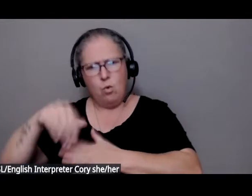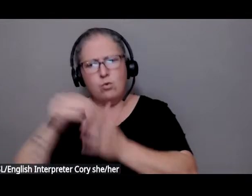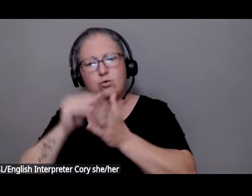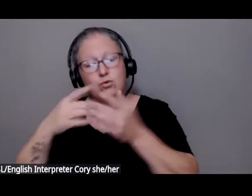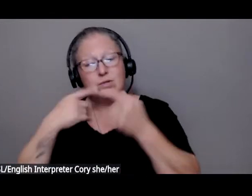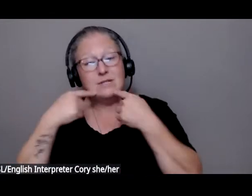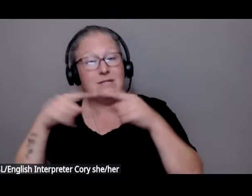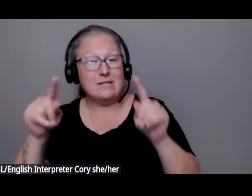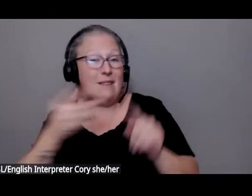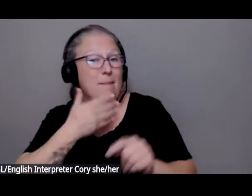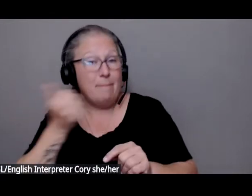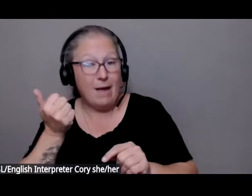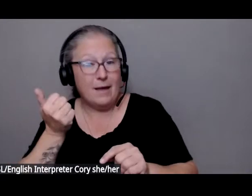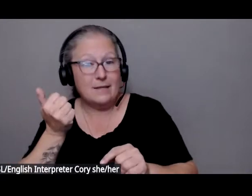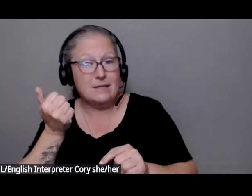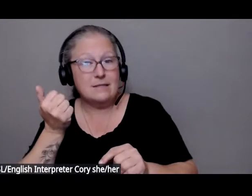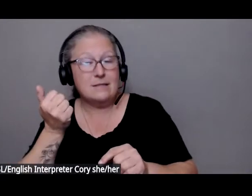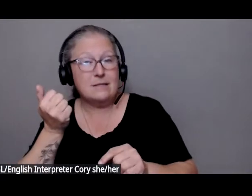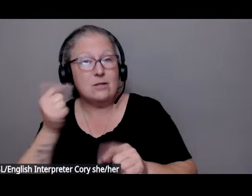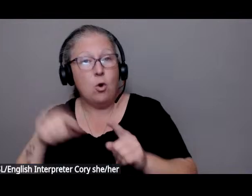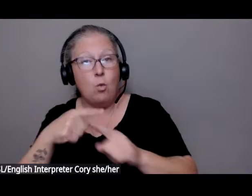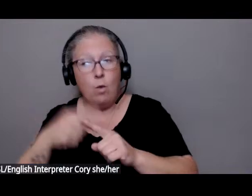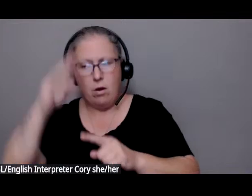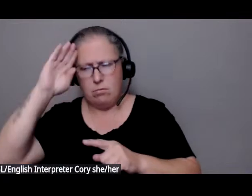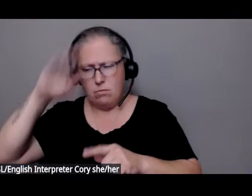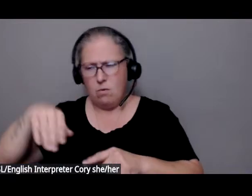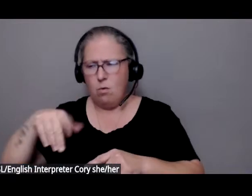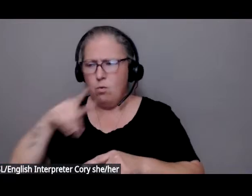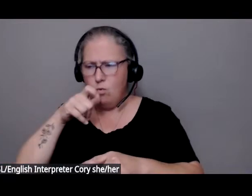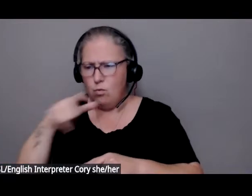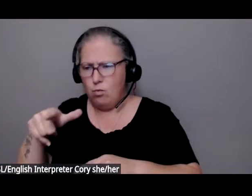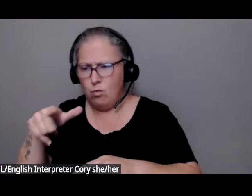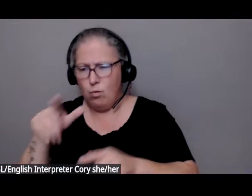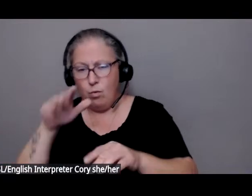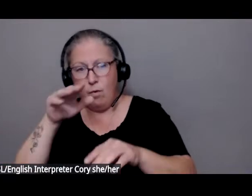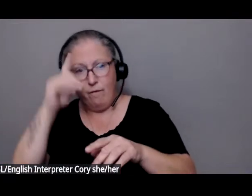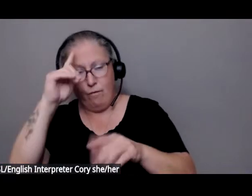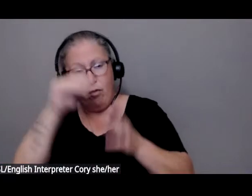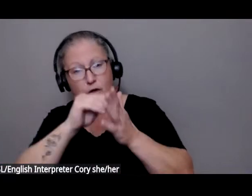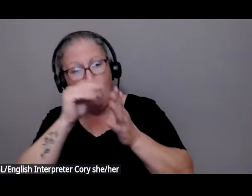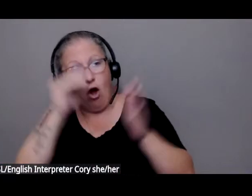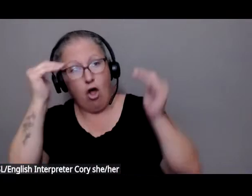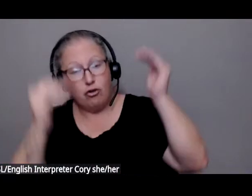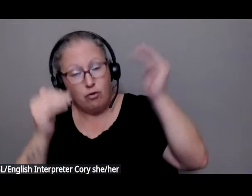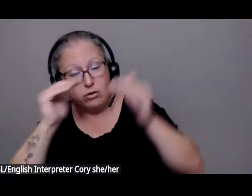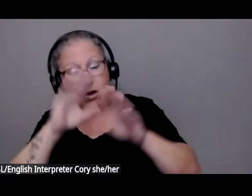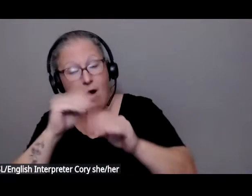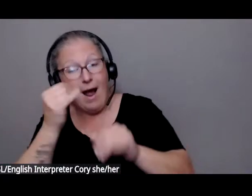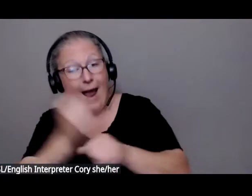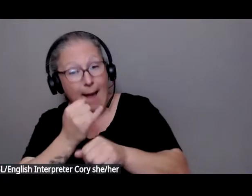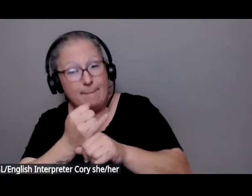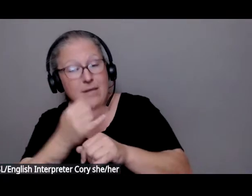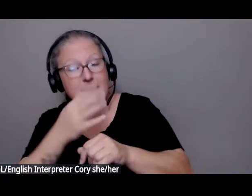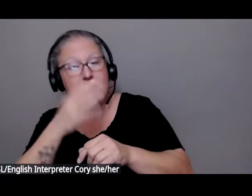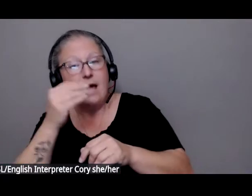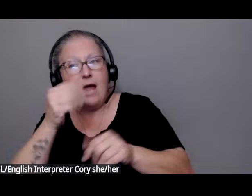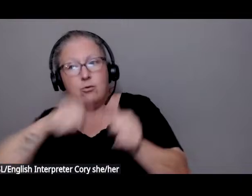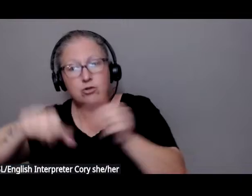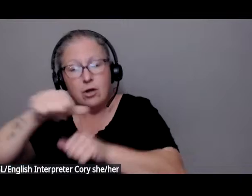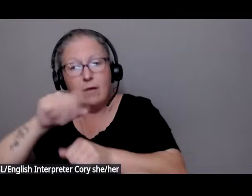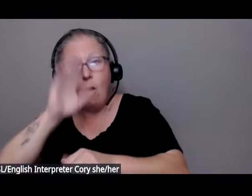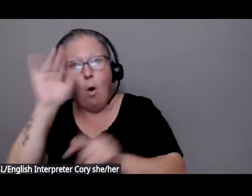succeed best when they are well known to the adults on campus and to one another, we also know that they need to be